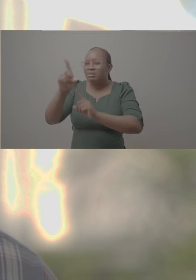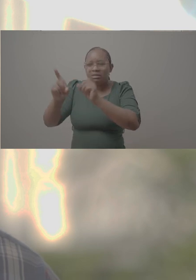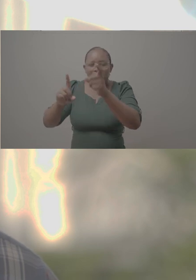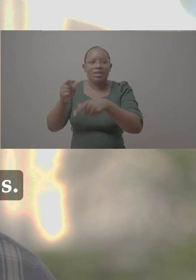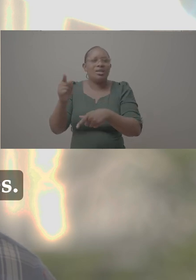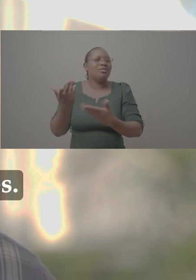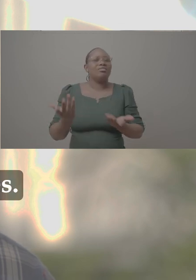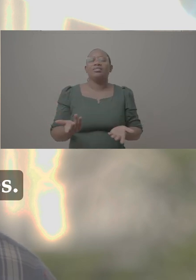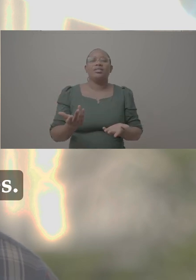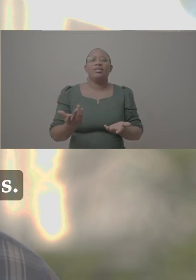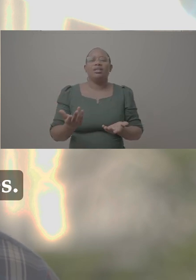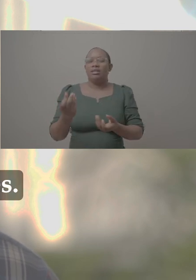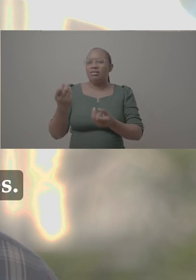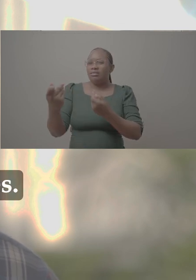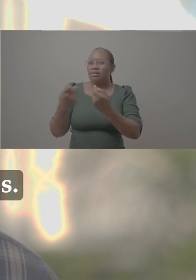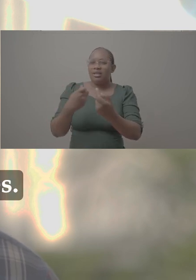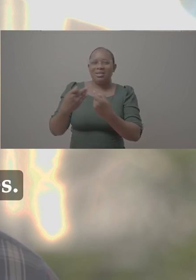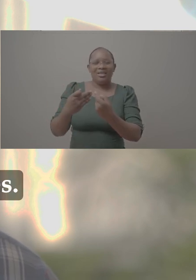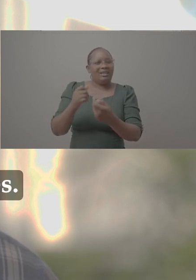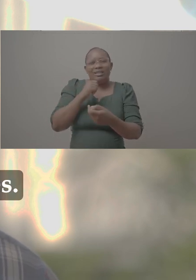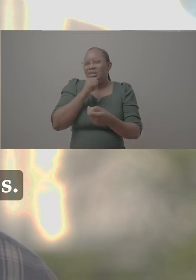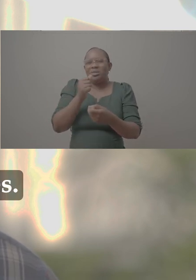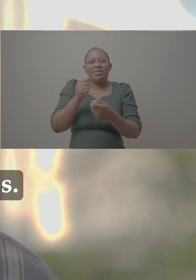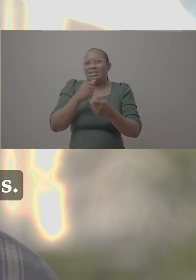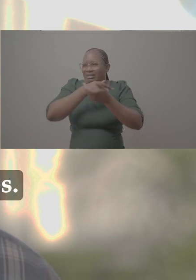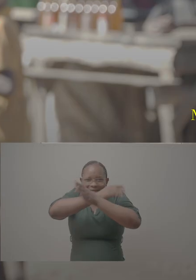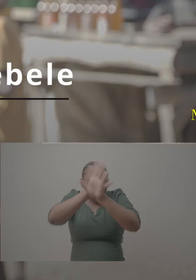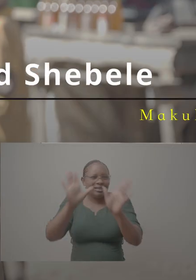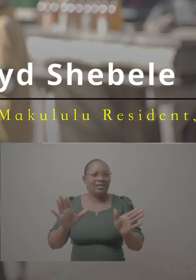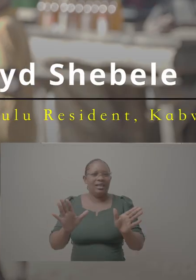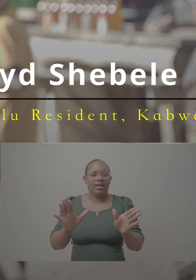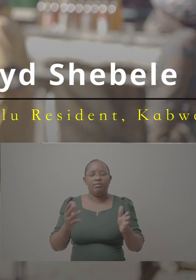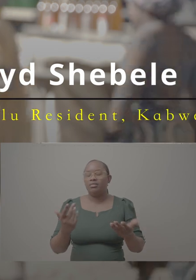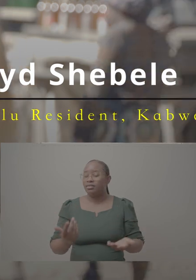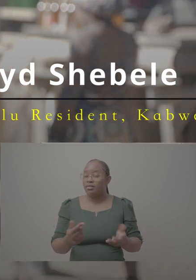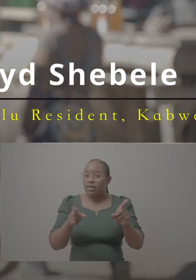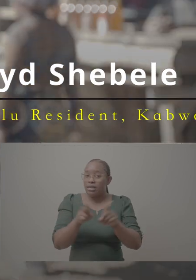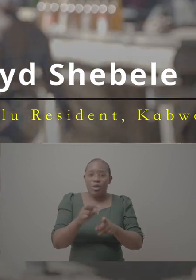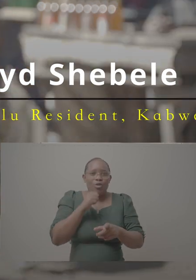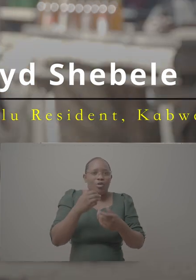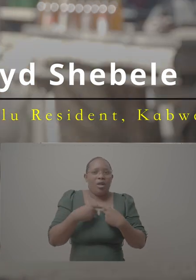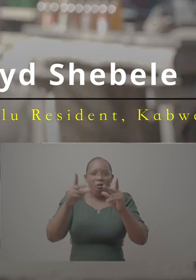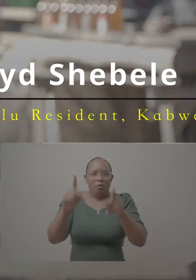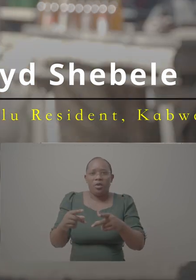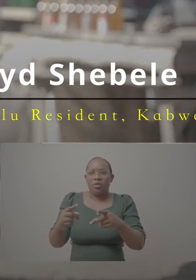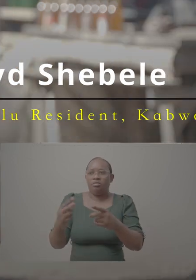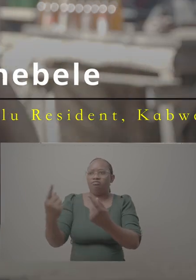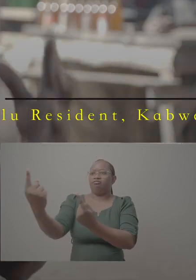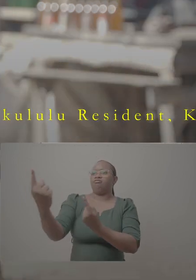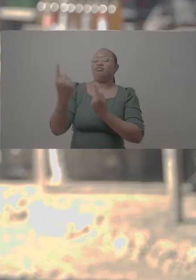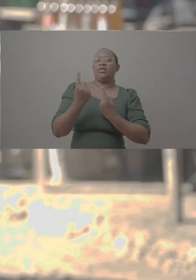zonal committees, they were giving excuses, some of them. Takuba abesa mukulondolola bushe